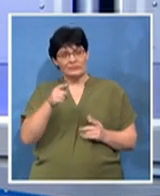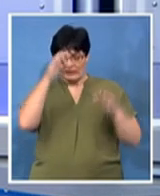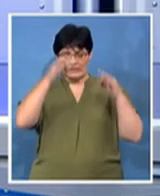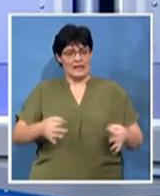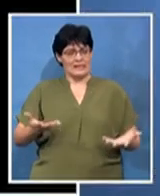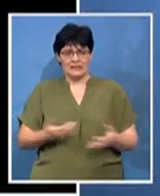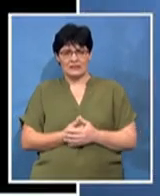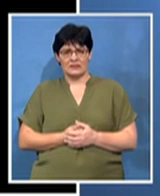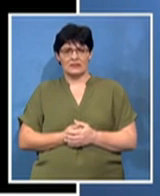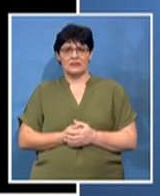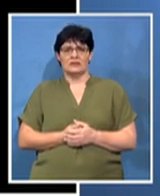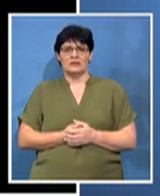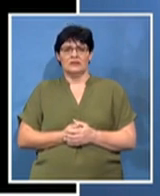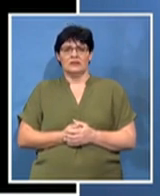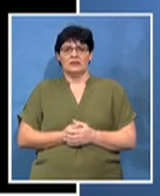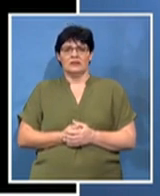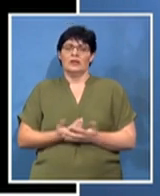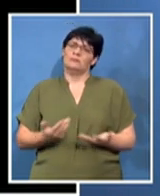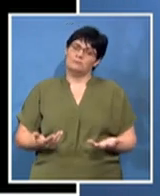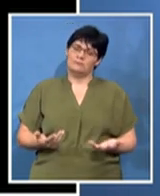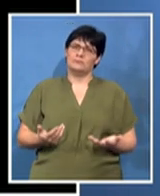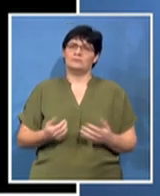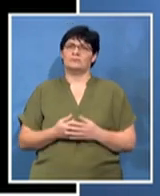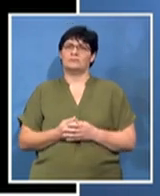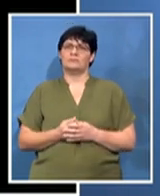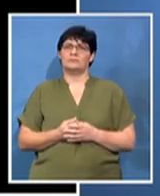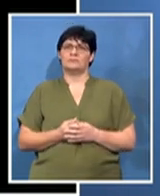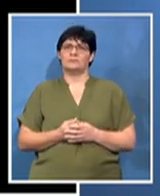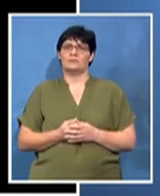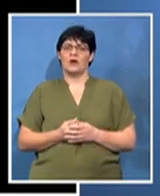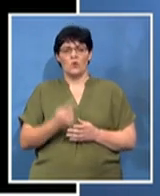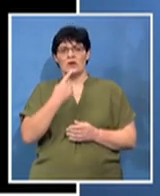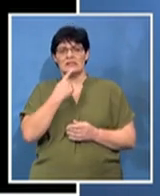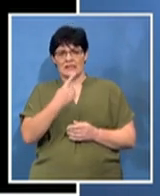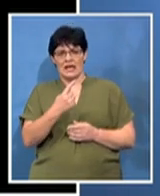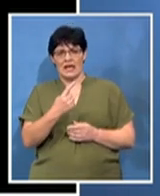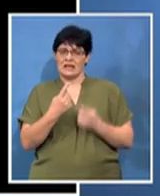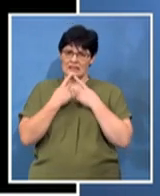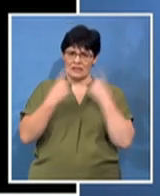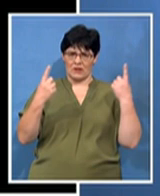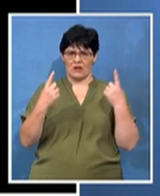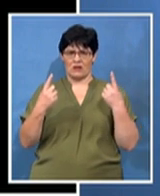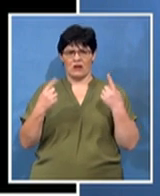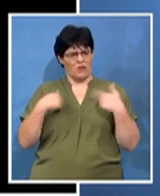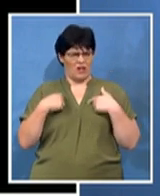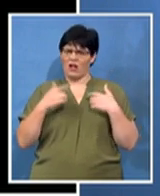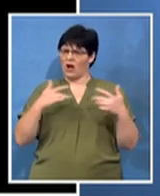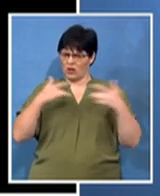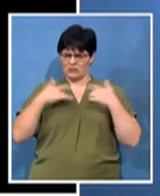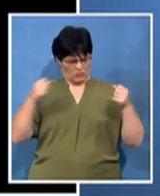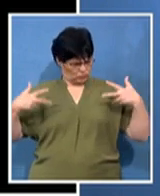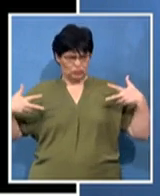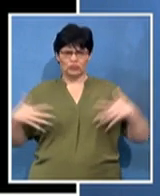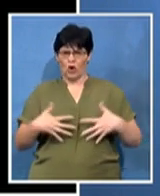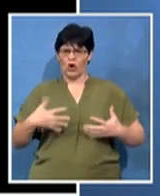I think, as we mentioned in our statement, we are quite perturbed. We're very shocked by the IEC's stance. I mean,